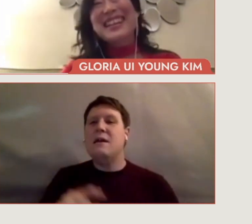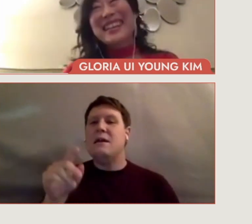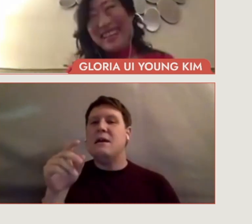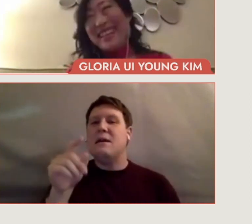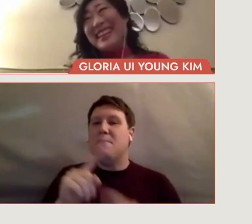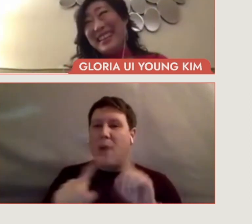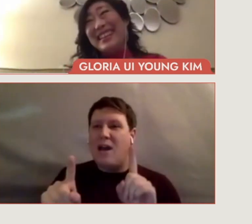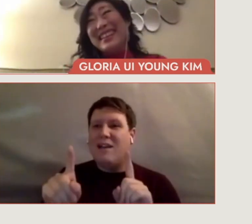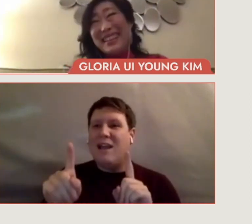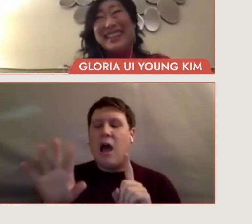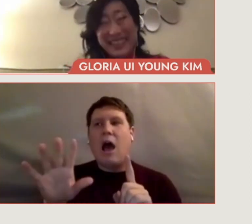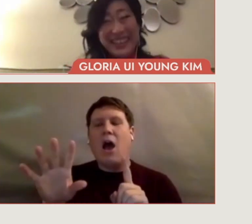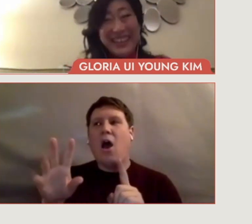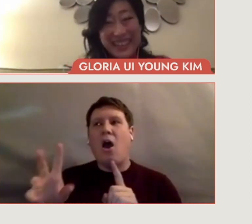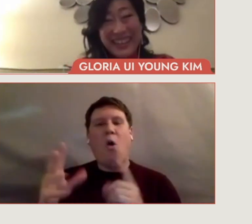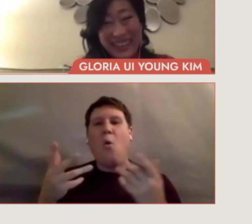scene. It's just like,